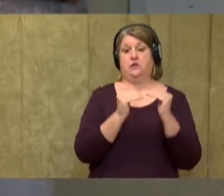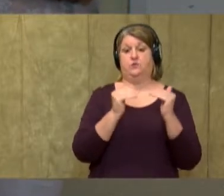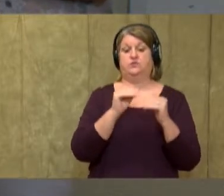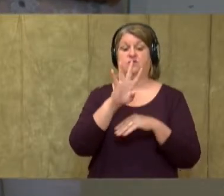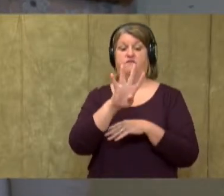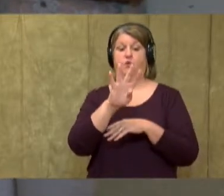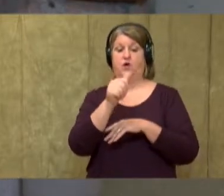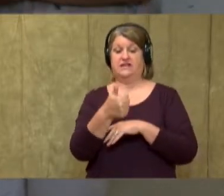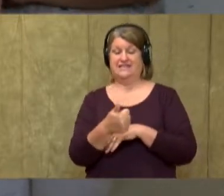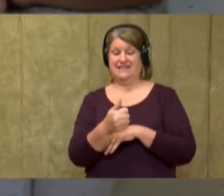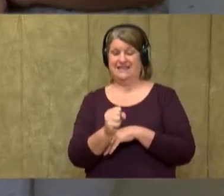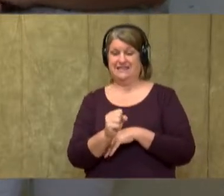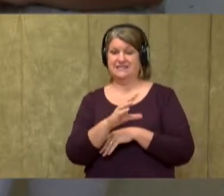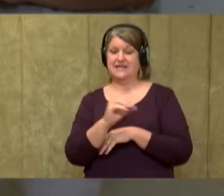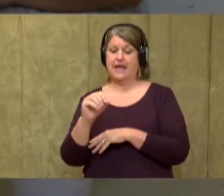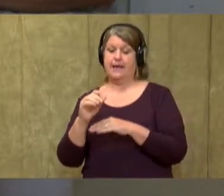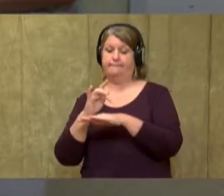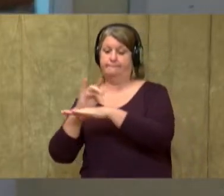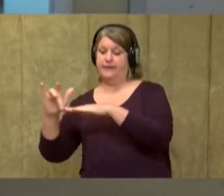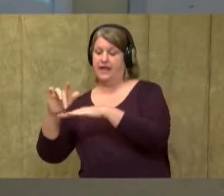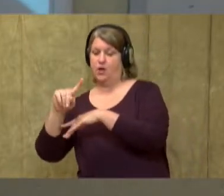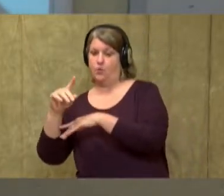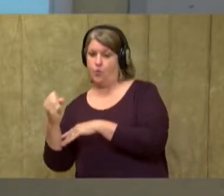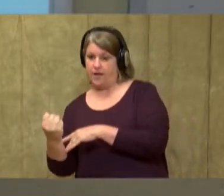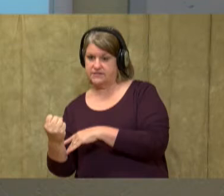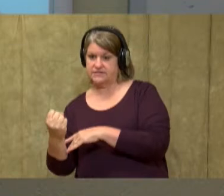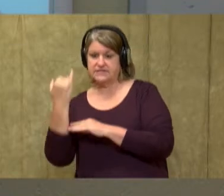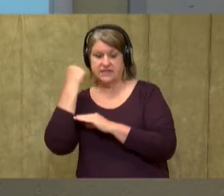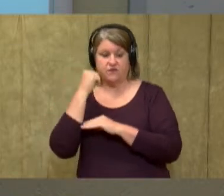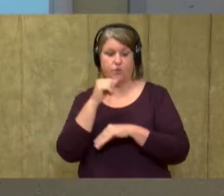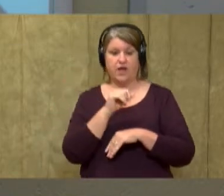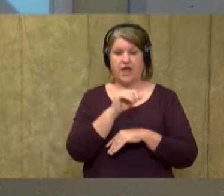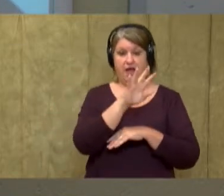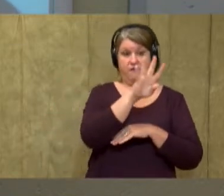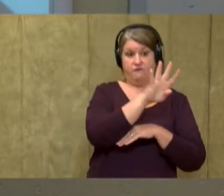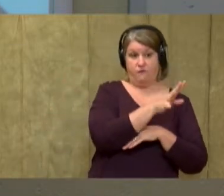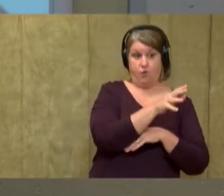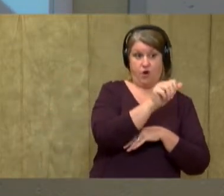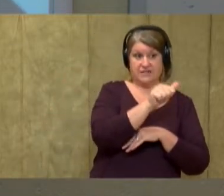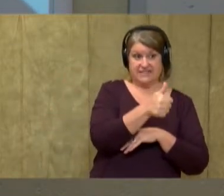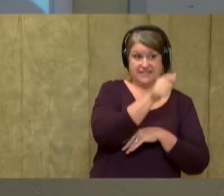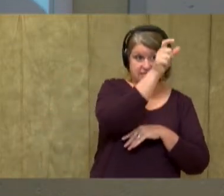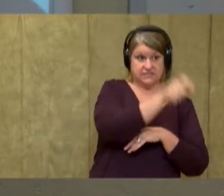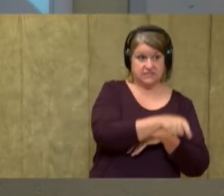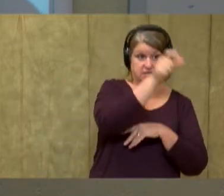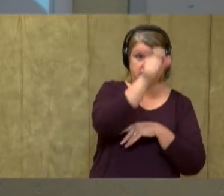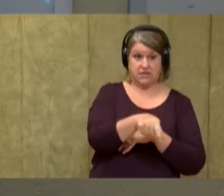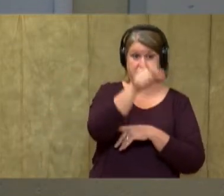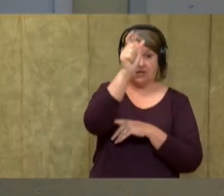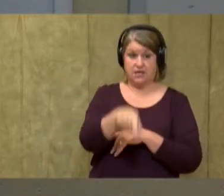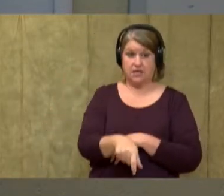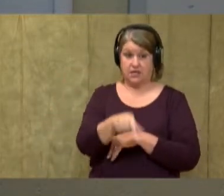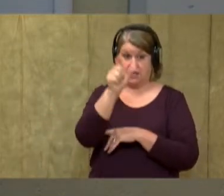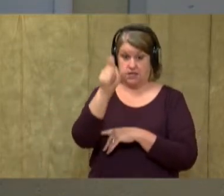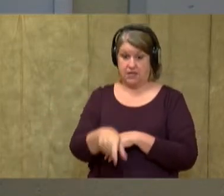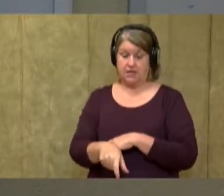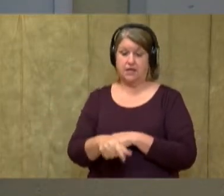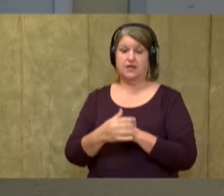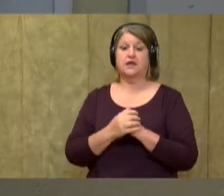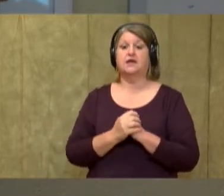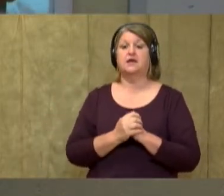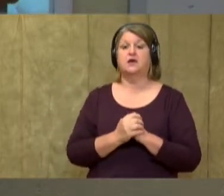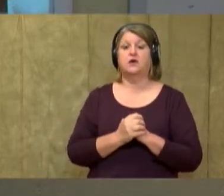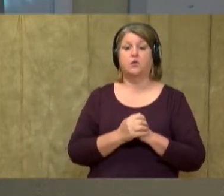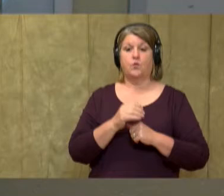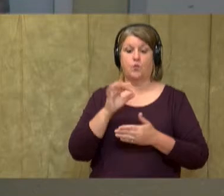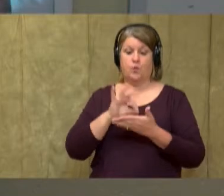and blank ones. Well, if we have our 4 tens right here that they already written out for us, then we just